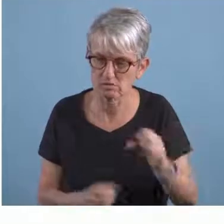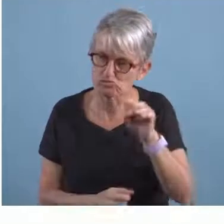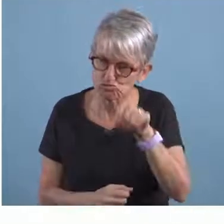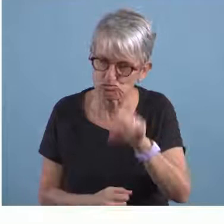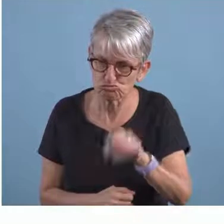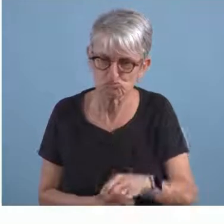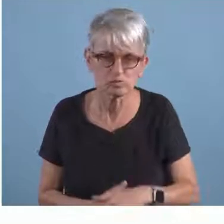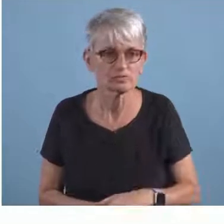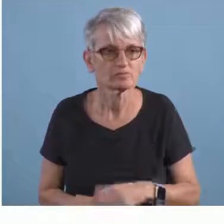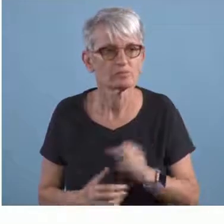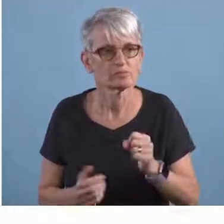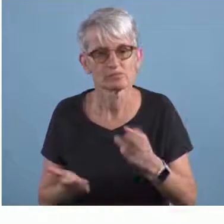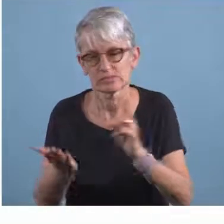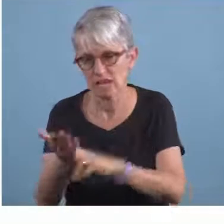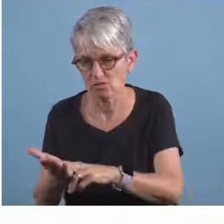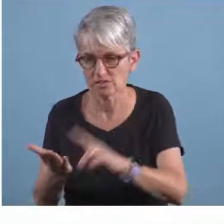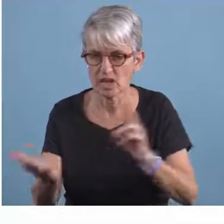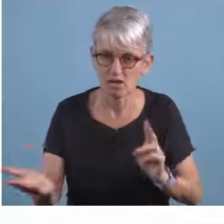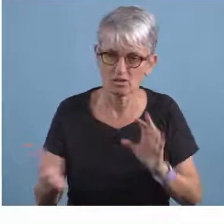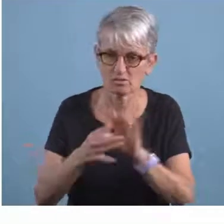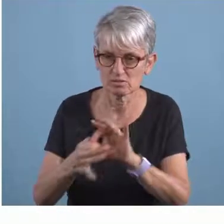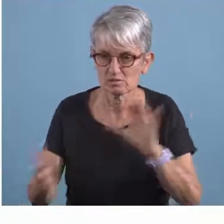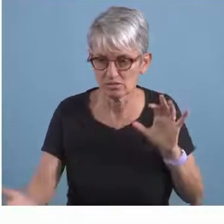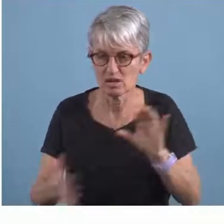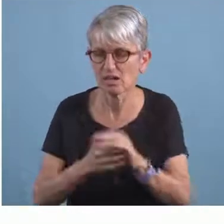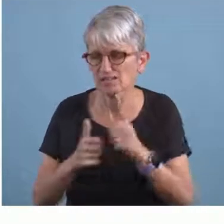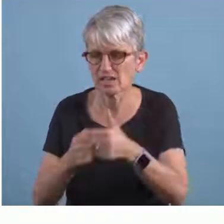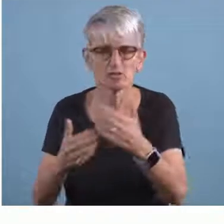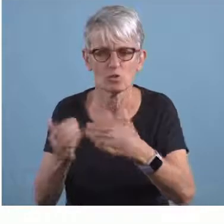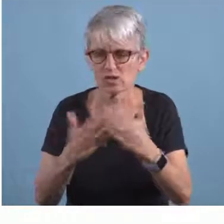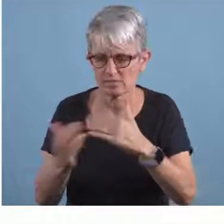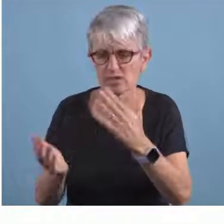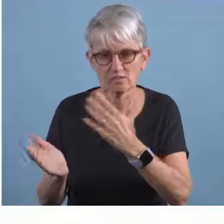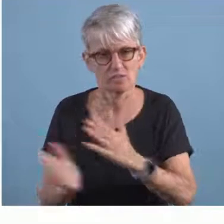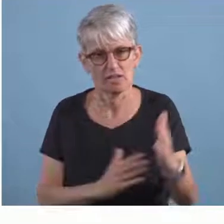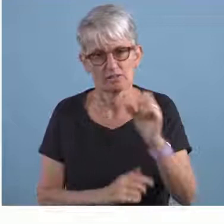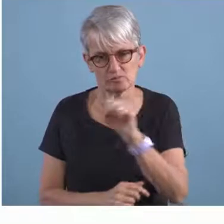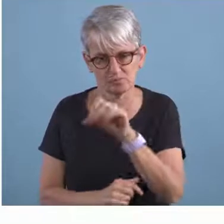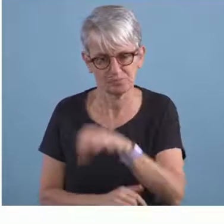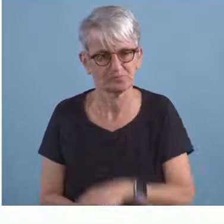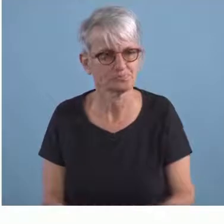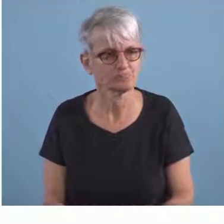Both sign off, sign back on, I'm going to text you, et cetera.